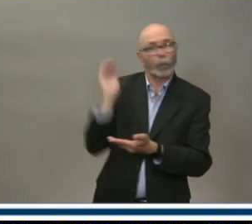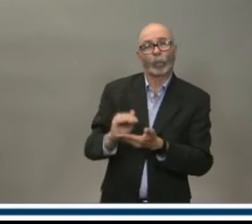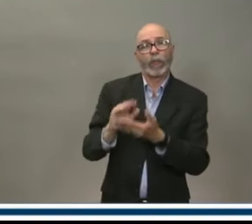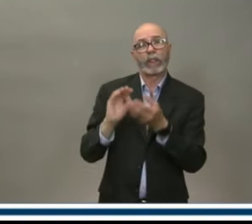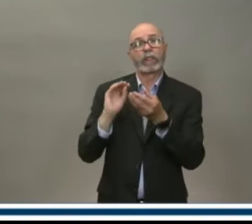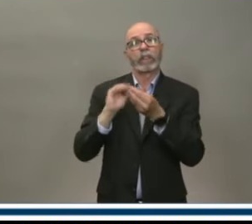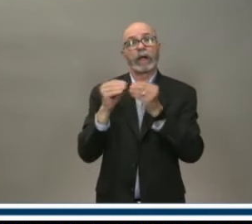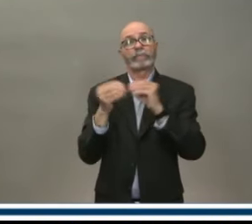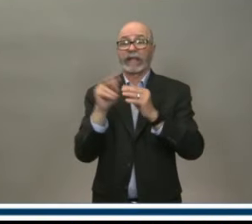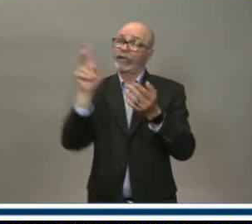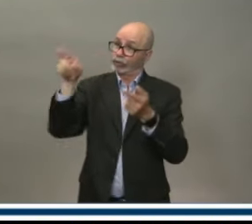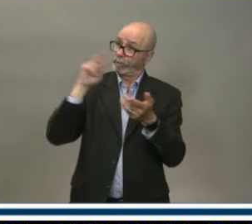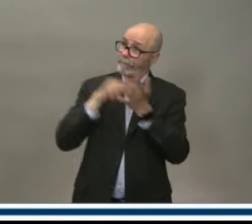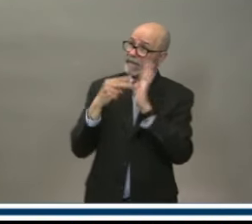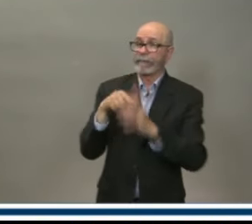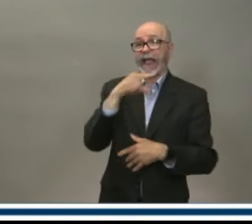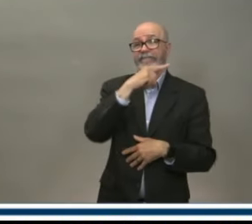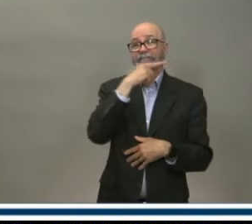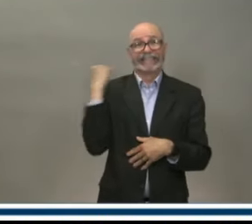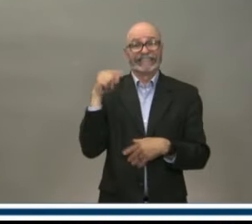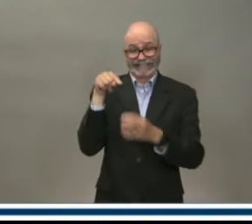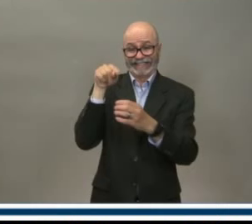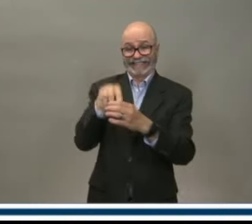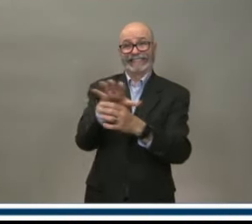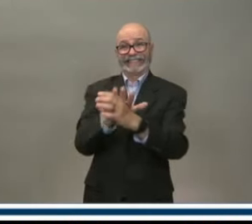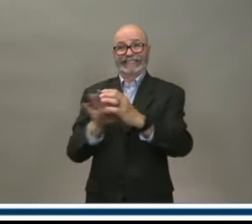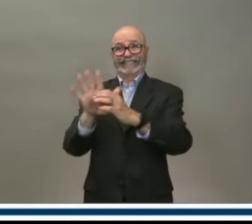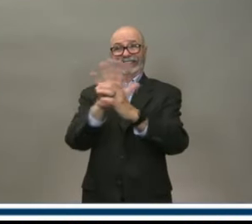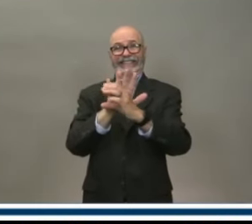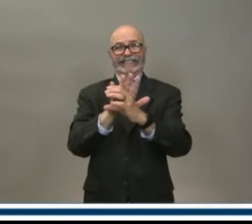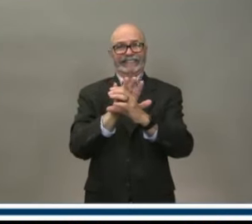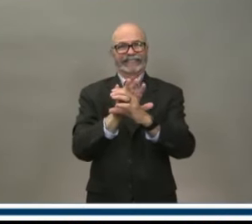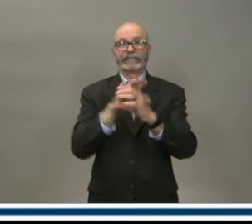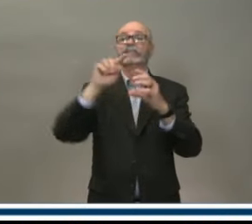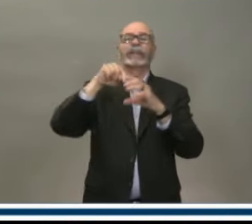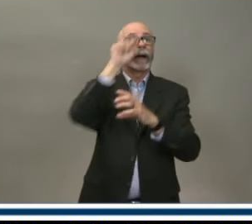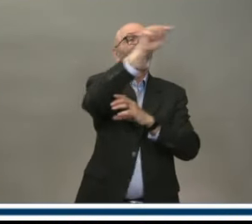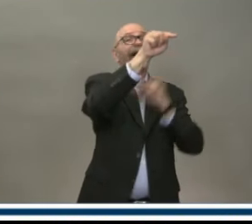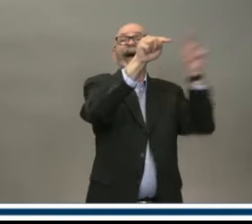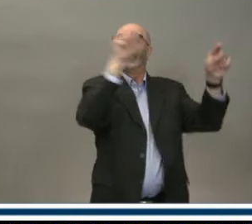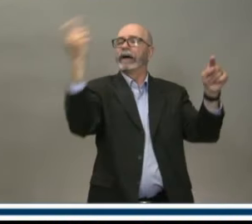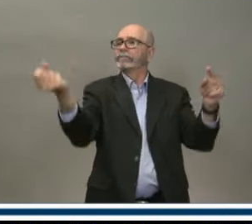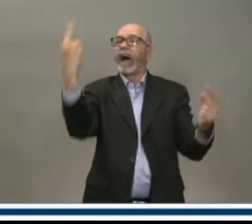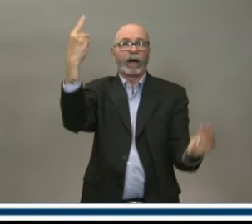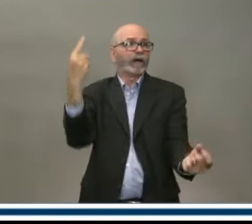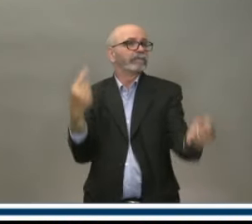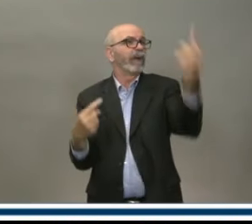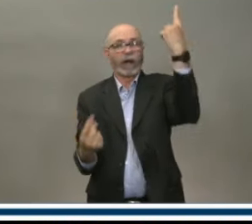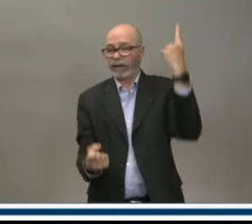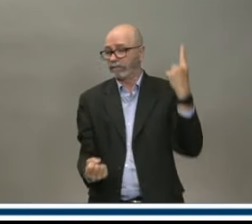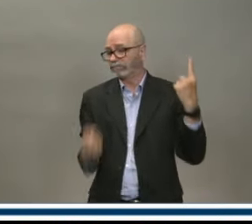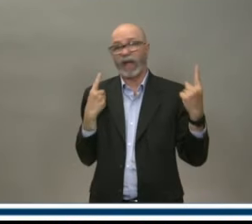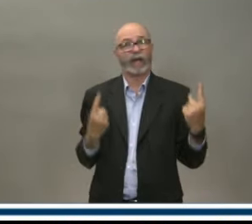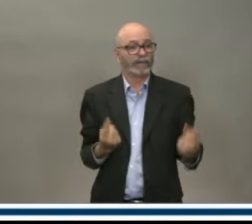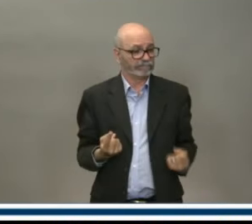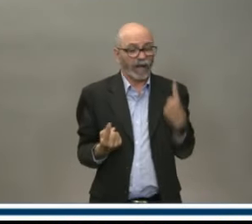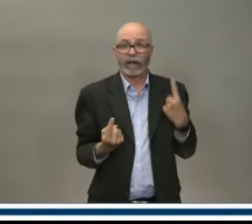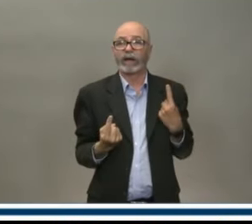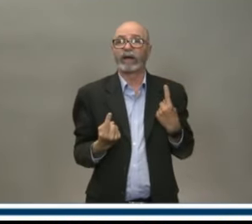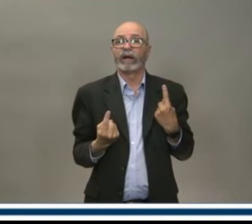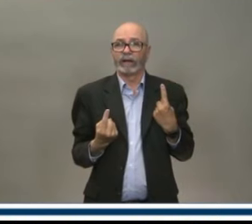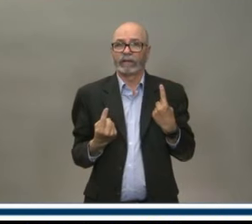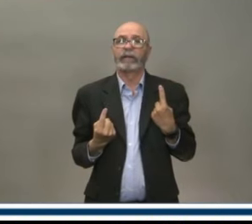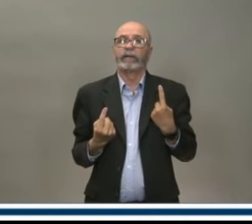the Halifax area, we still see just sporadic cases and a local spread